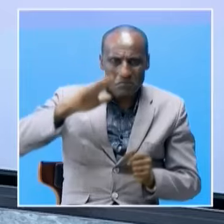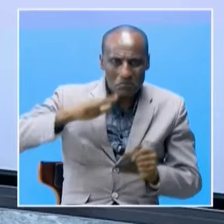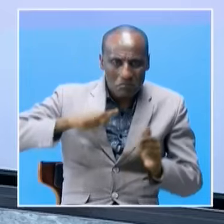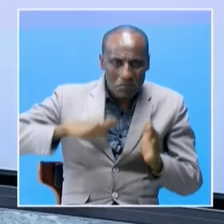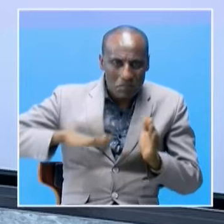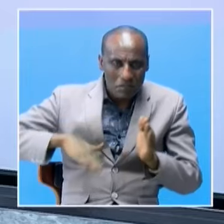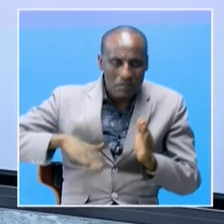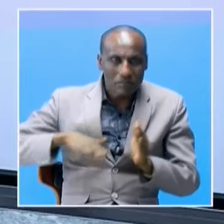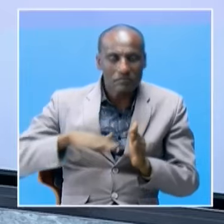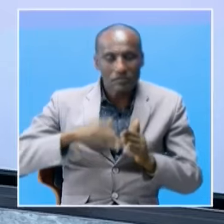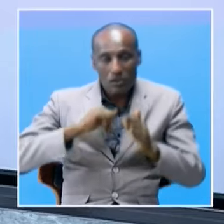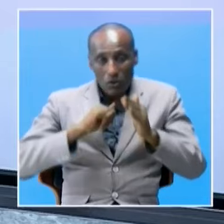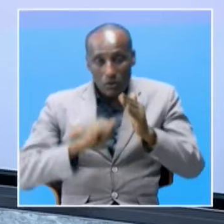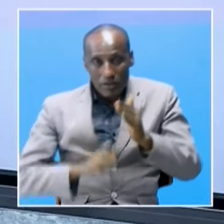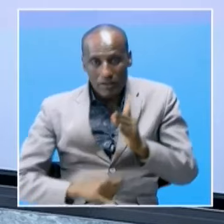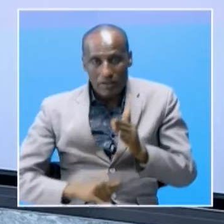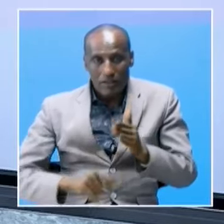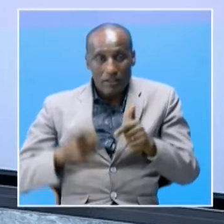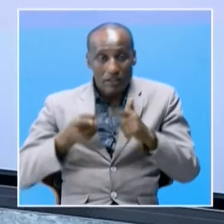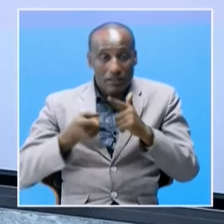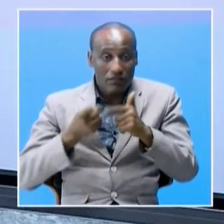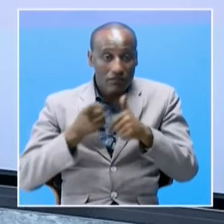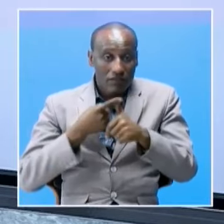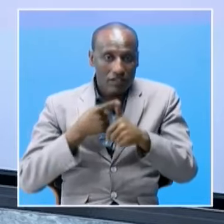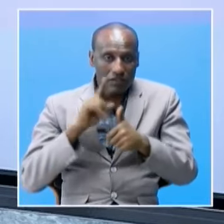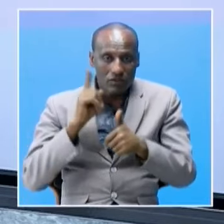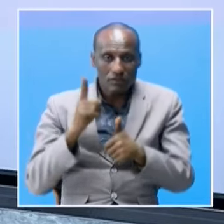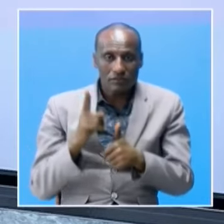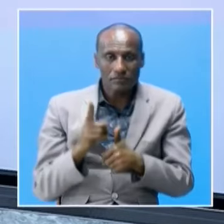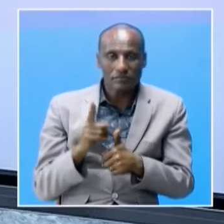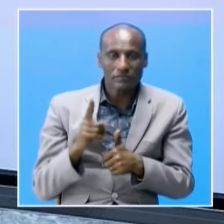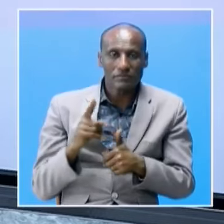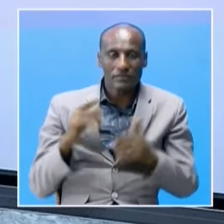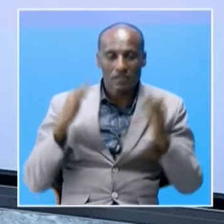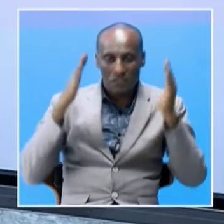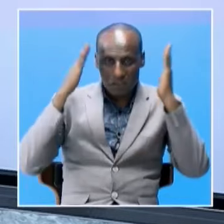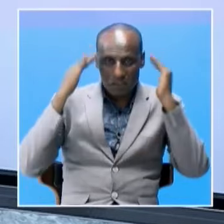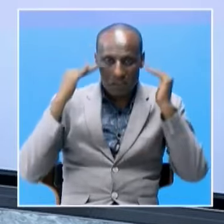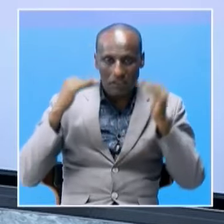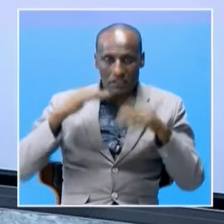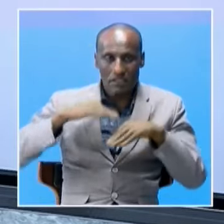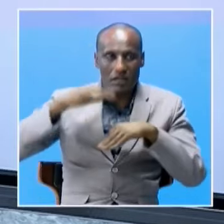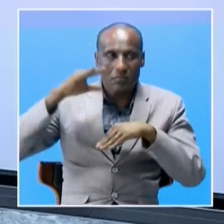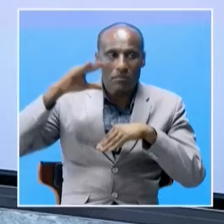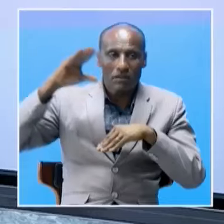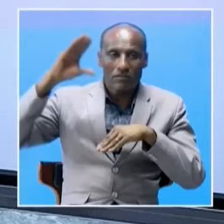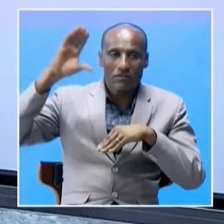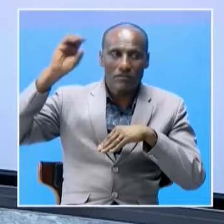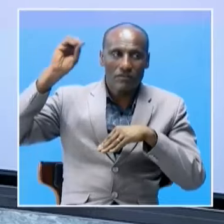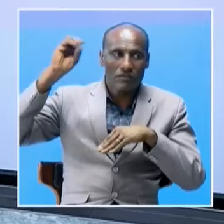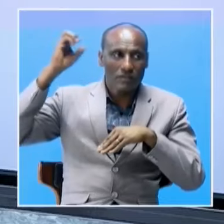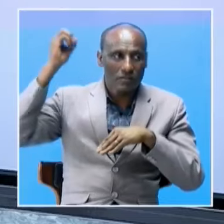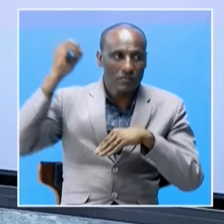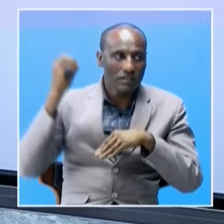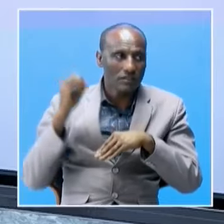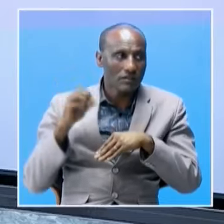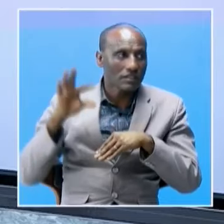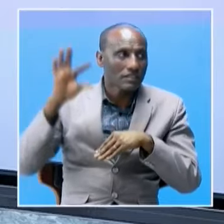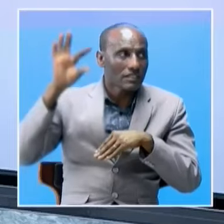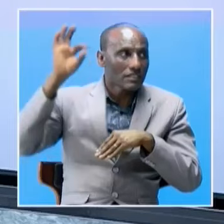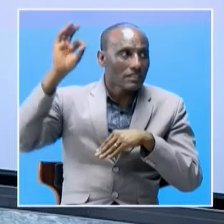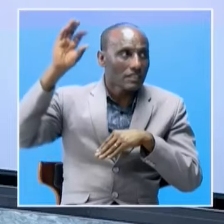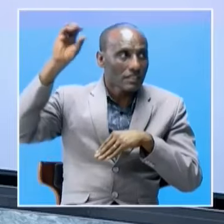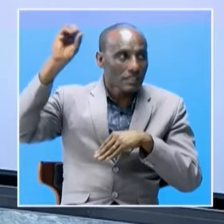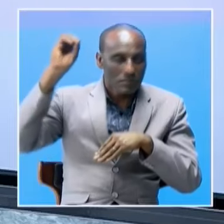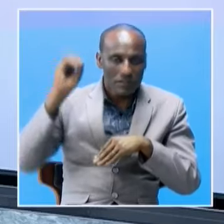bit lower than the first one, but the certainty rate is above 50, which is 90%.